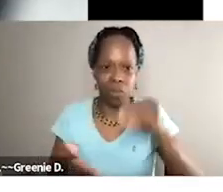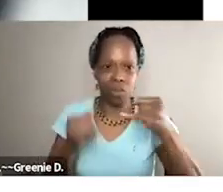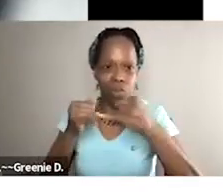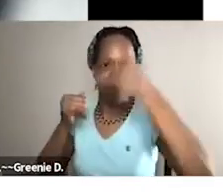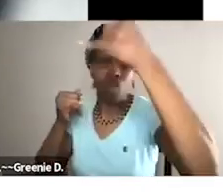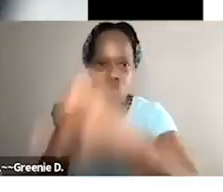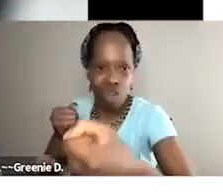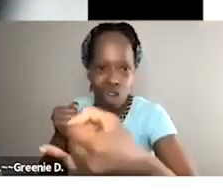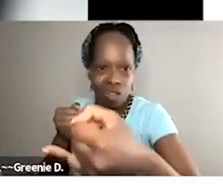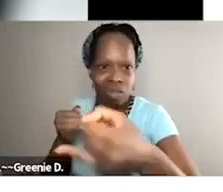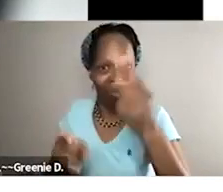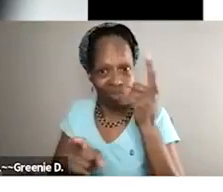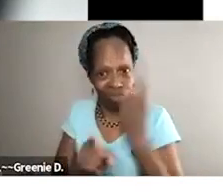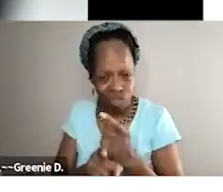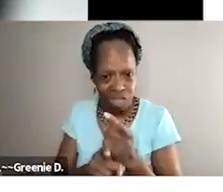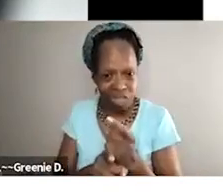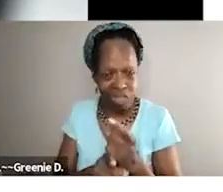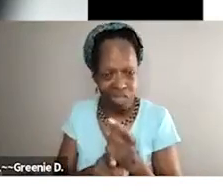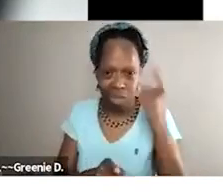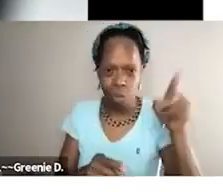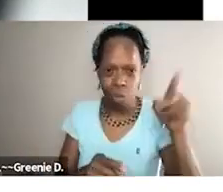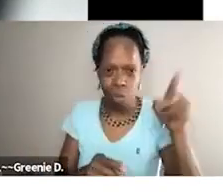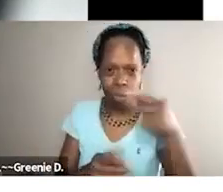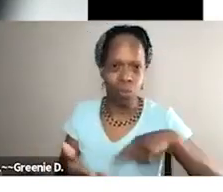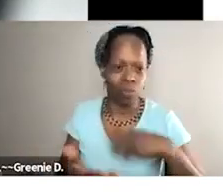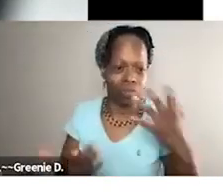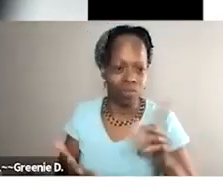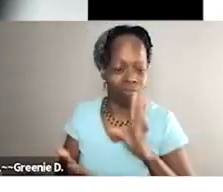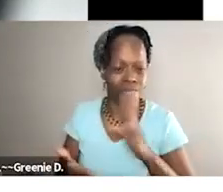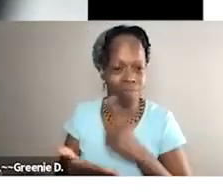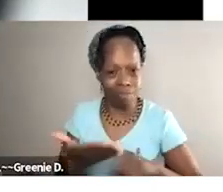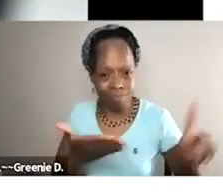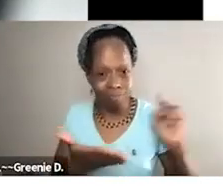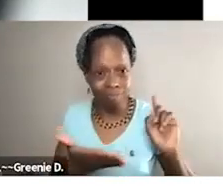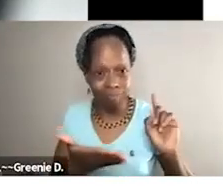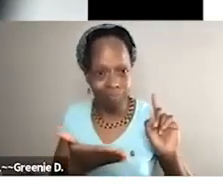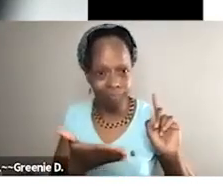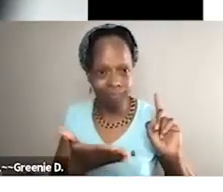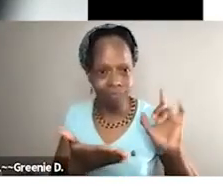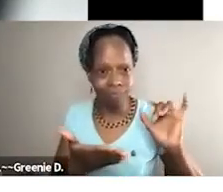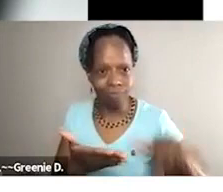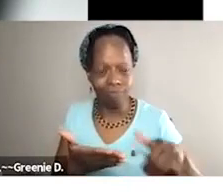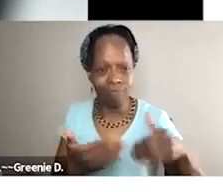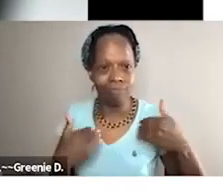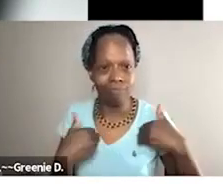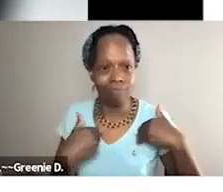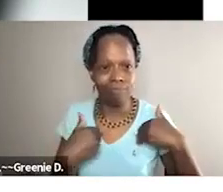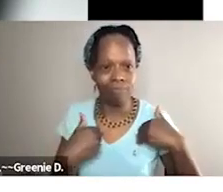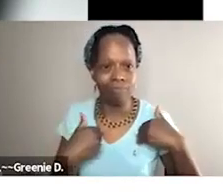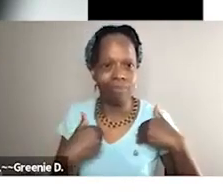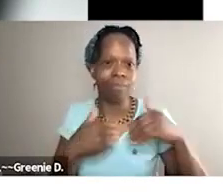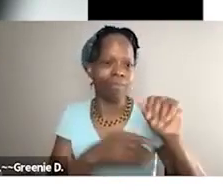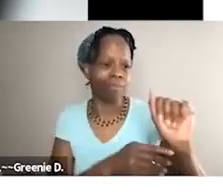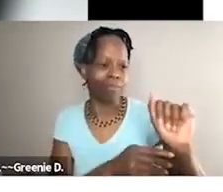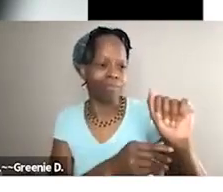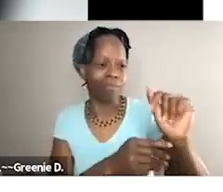And so I think one of the things we talked about last week was that we have agency when we